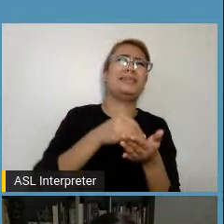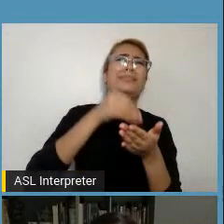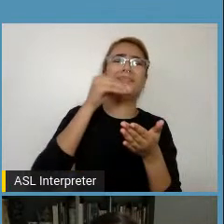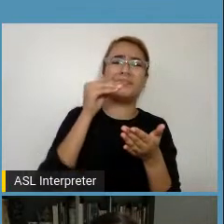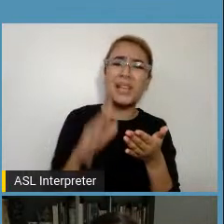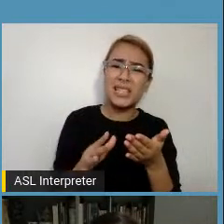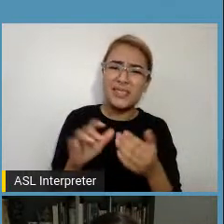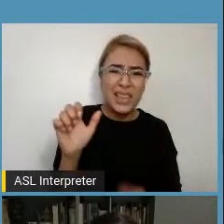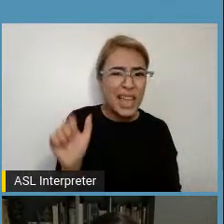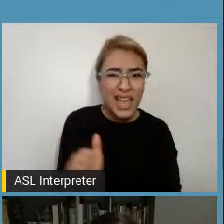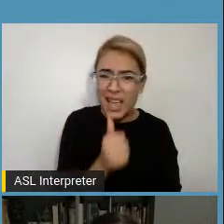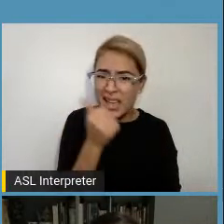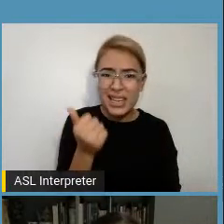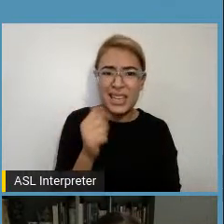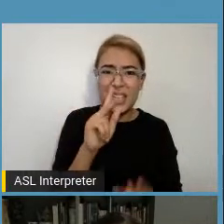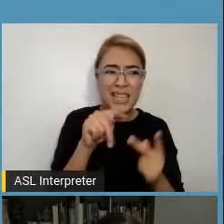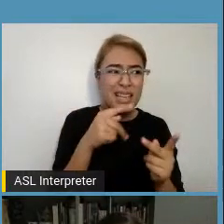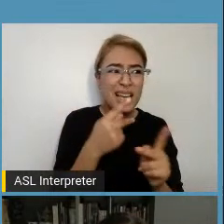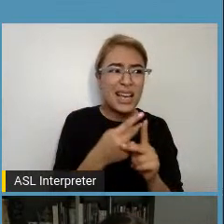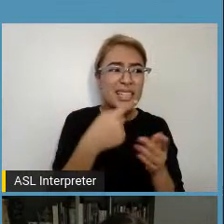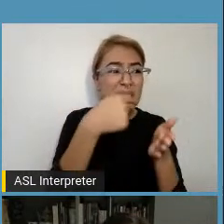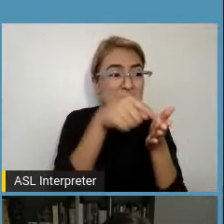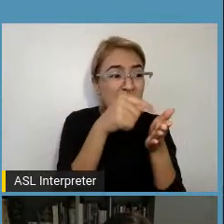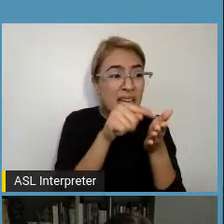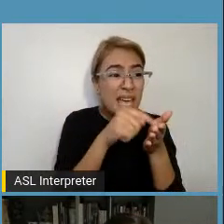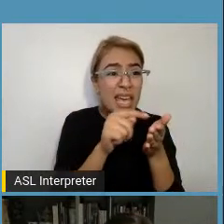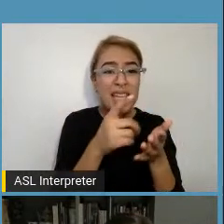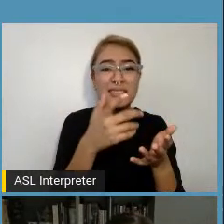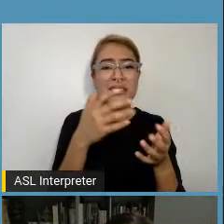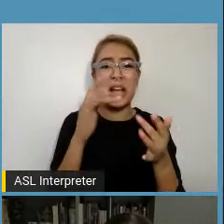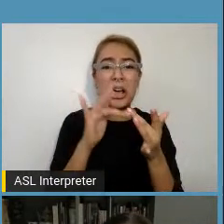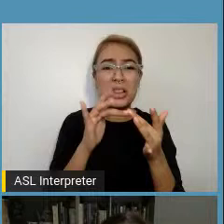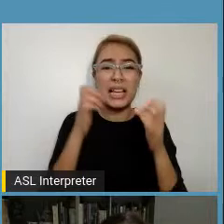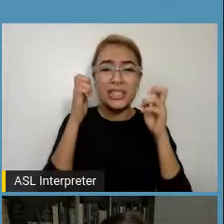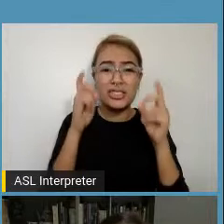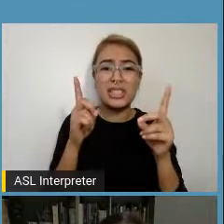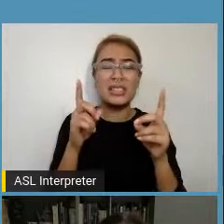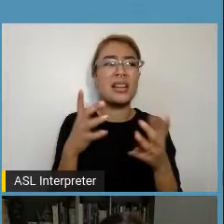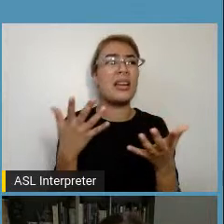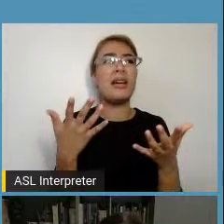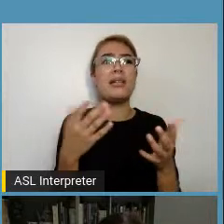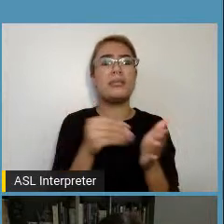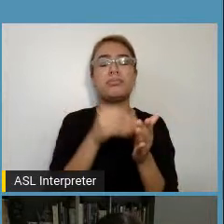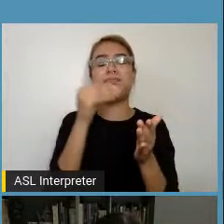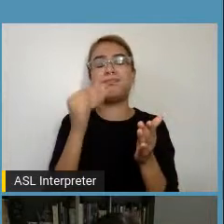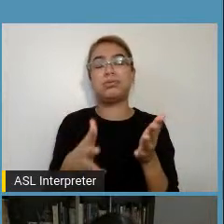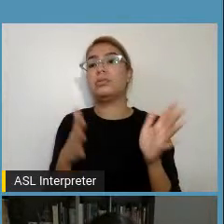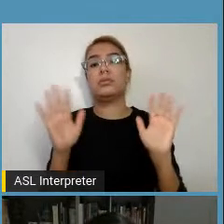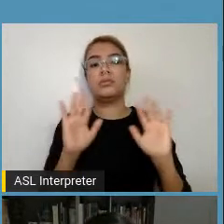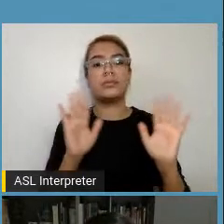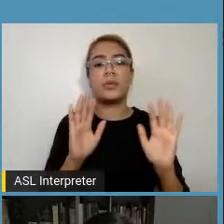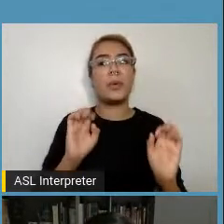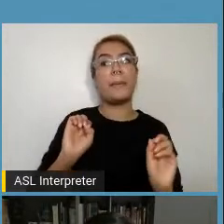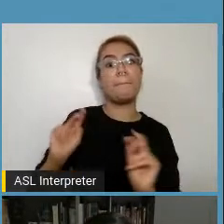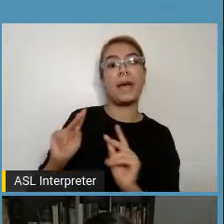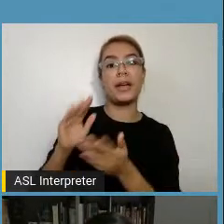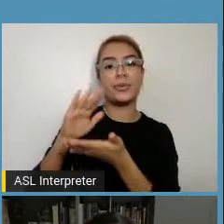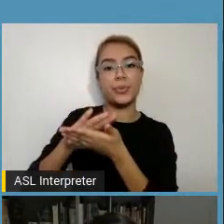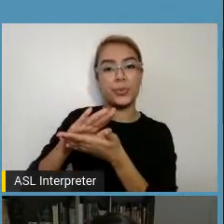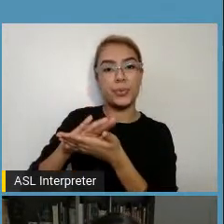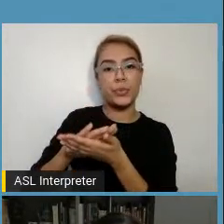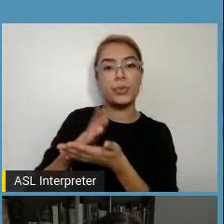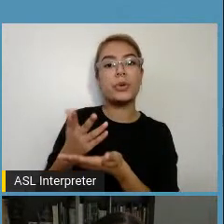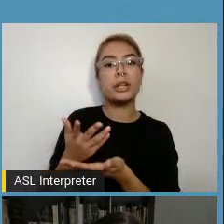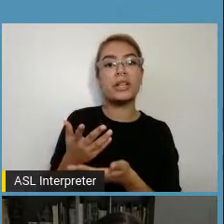kind of pay somebody to create online education. That's when I went back to school